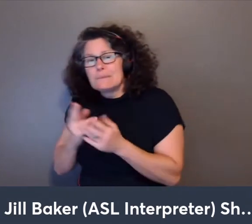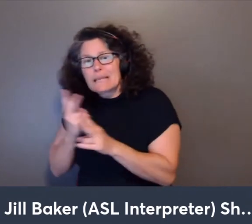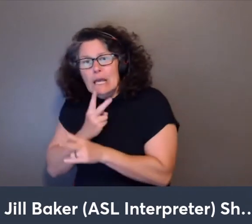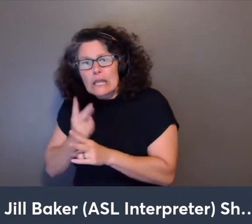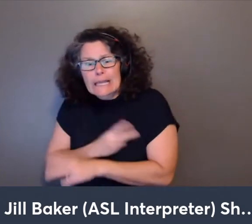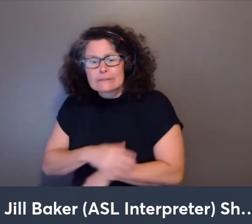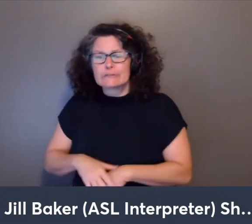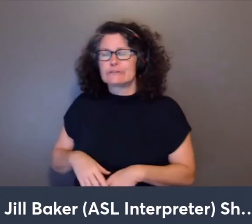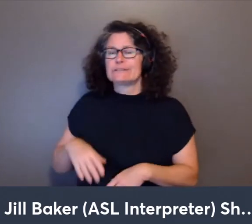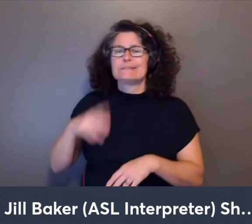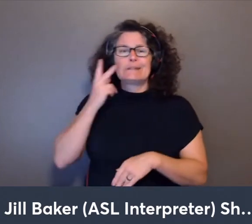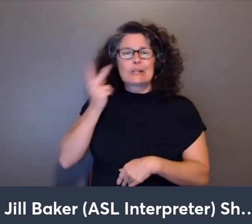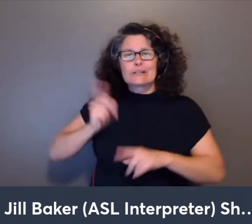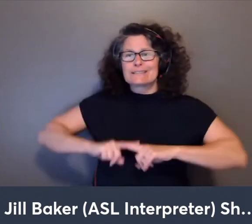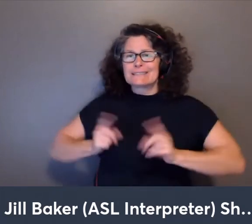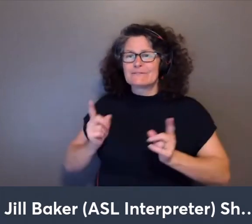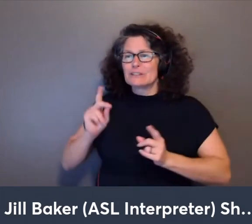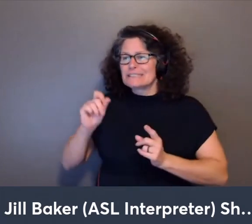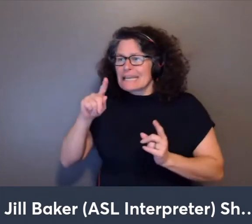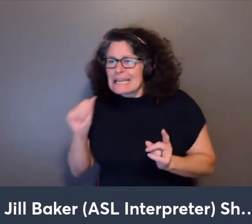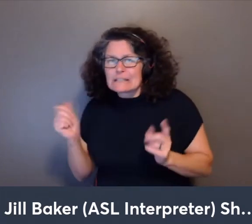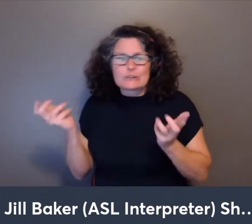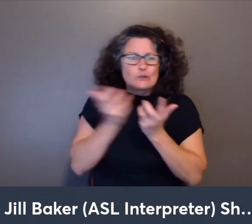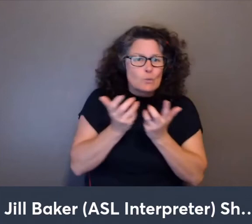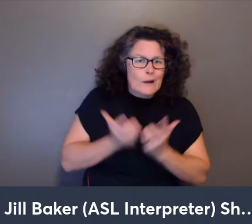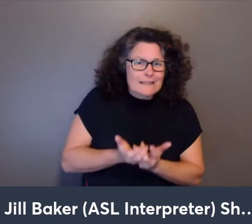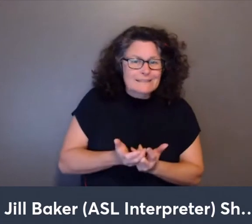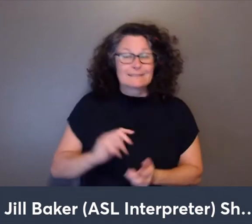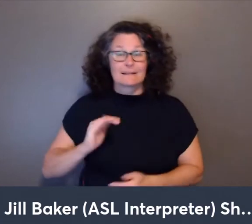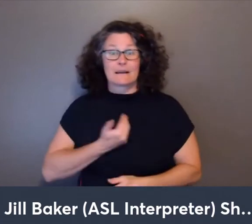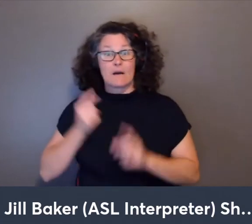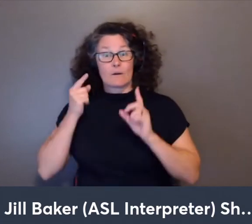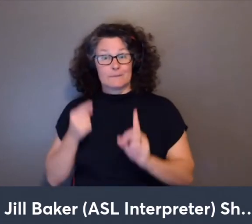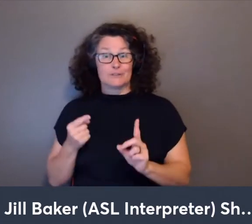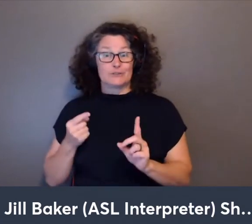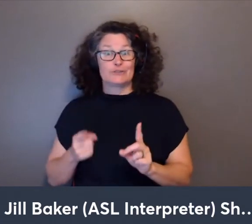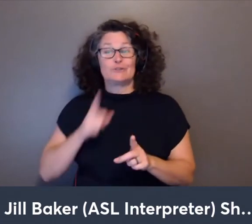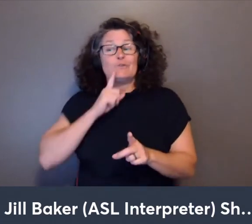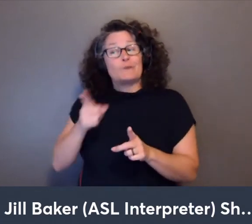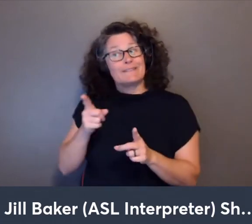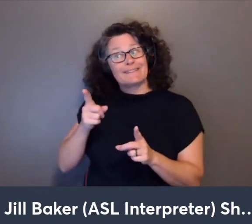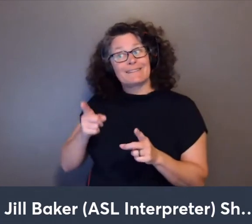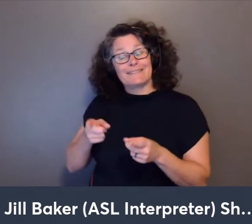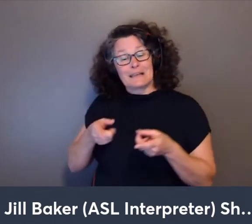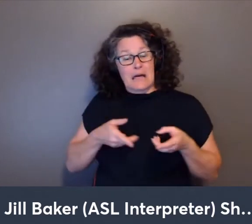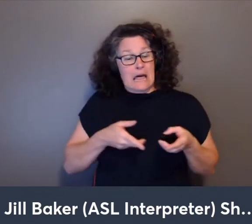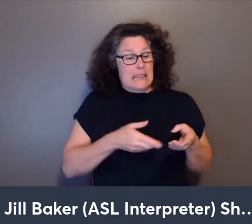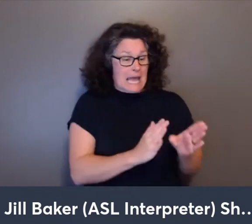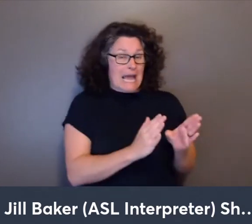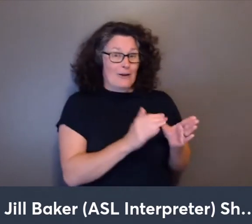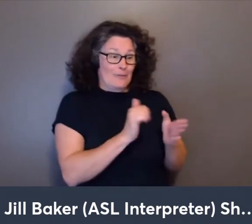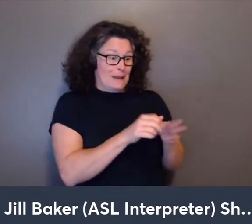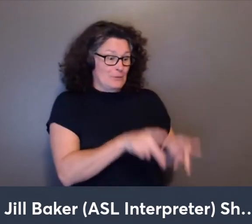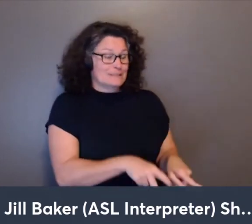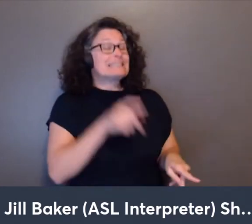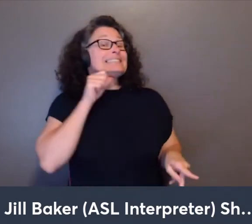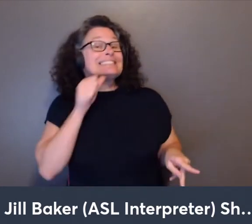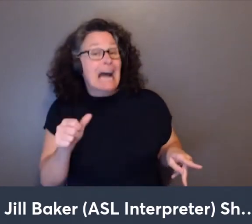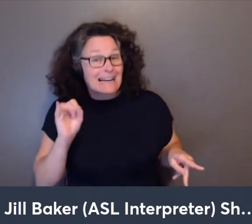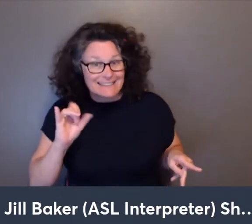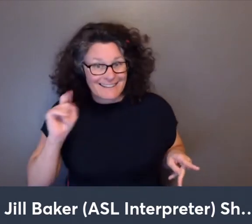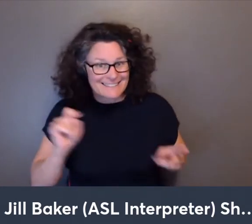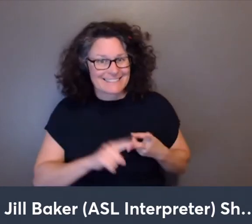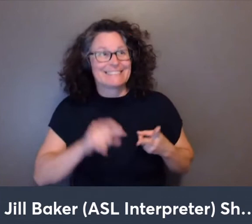some like different data join. And so our mission is really to enable those people, like not IT people, not having